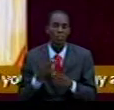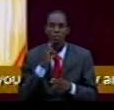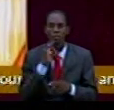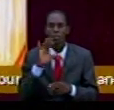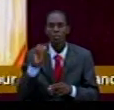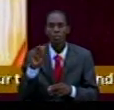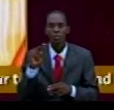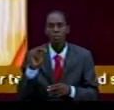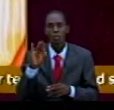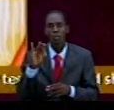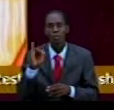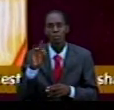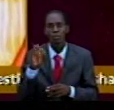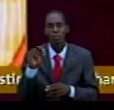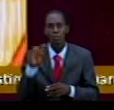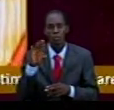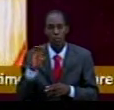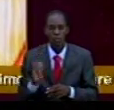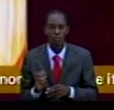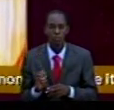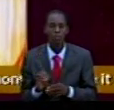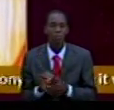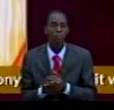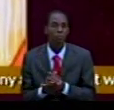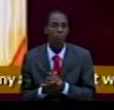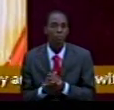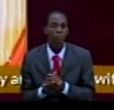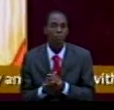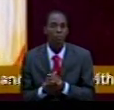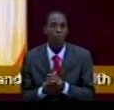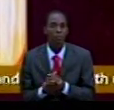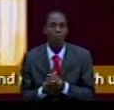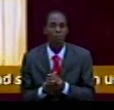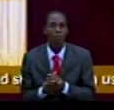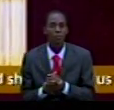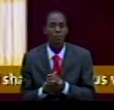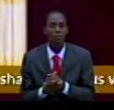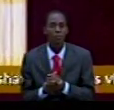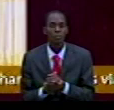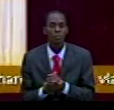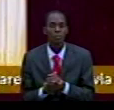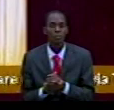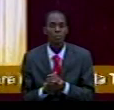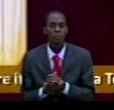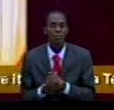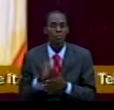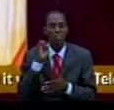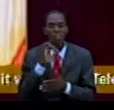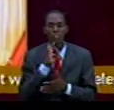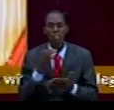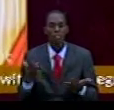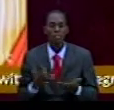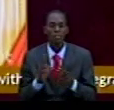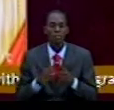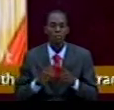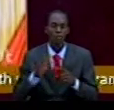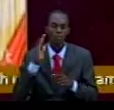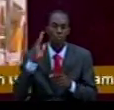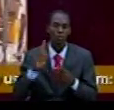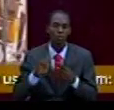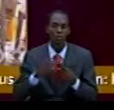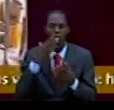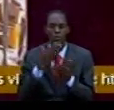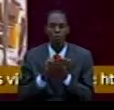I am from Deeper Life Campus Fellowship, Federal Polytechnic, Nekede, Owerri. I'm here to testify the goodness of God in